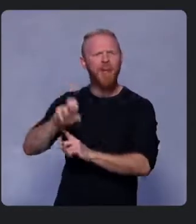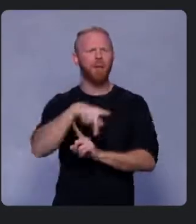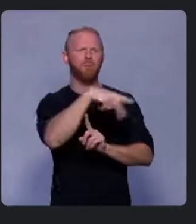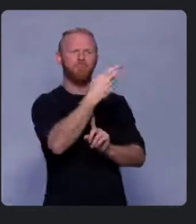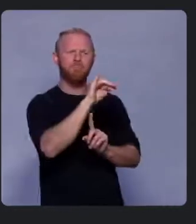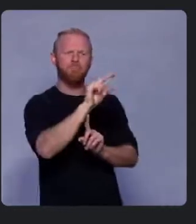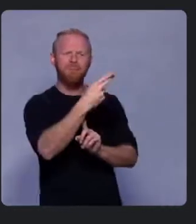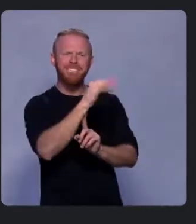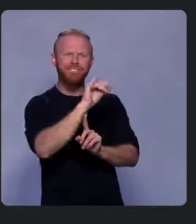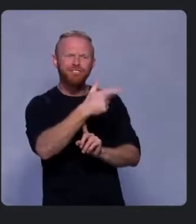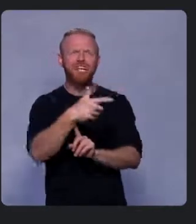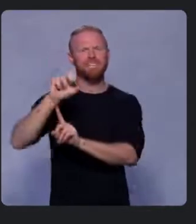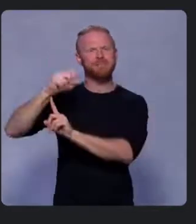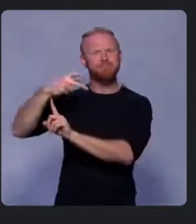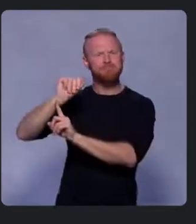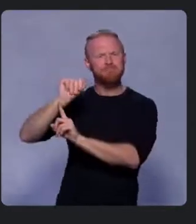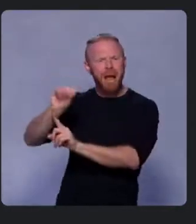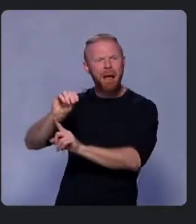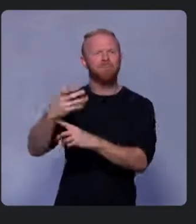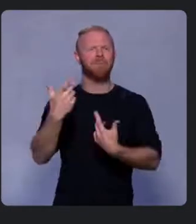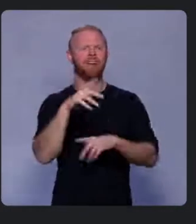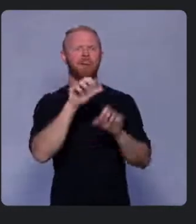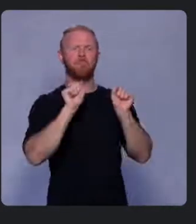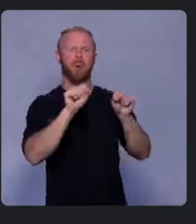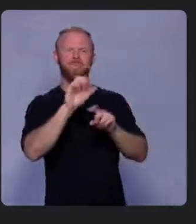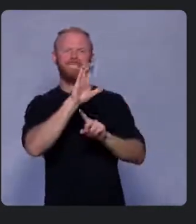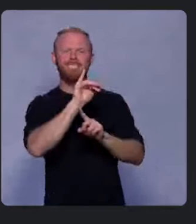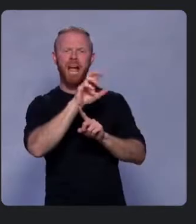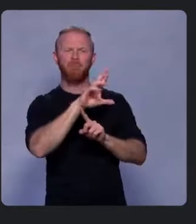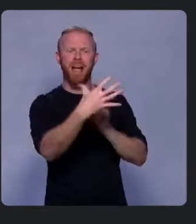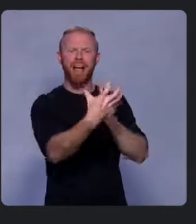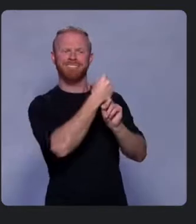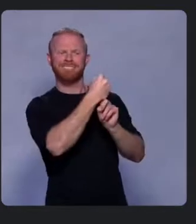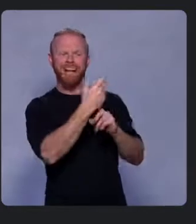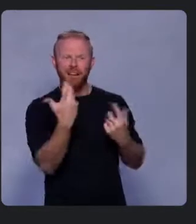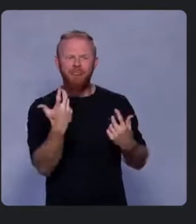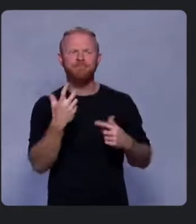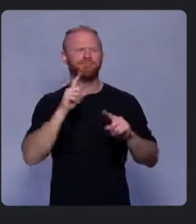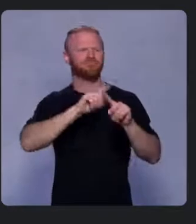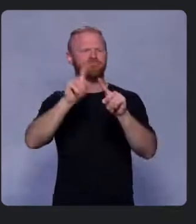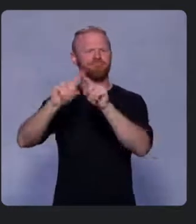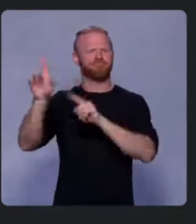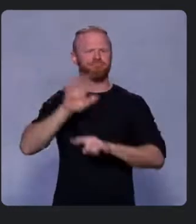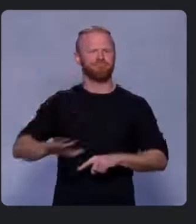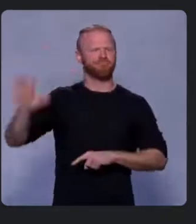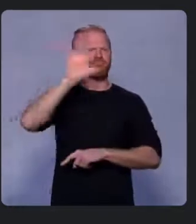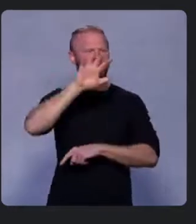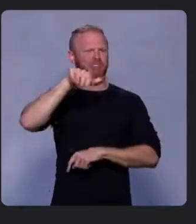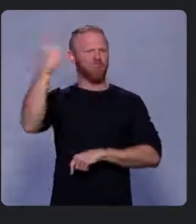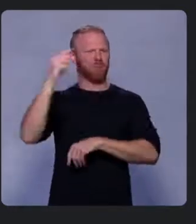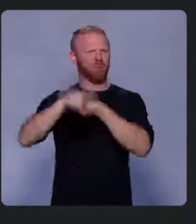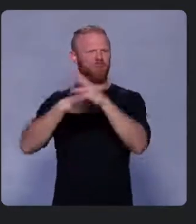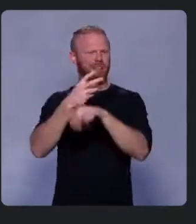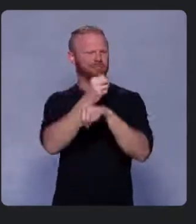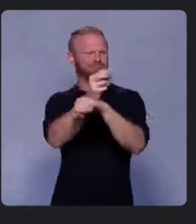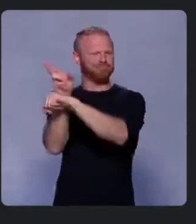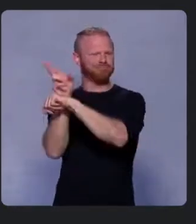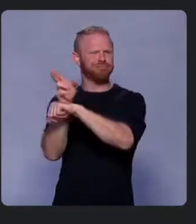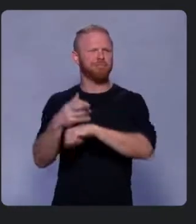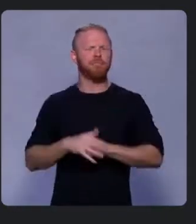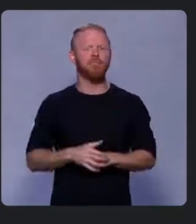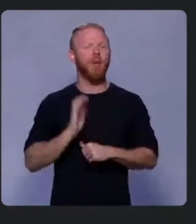attempts, spam messages, and potential cyber attacks than anyone else in the world. And our focus on